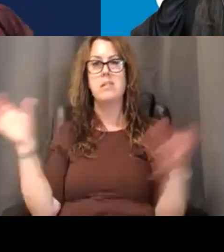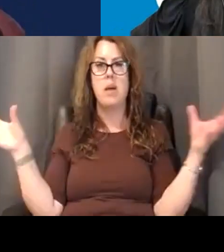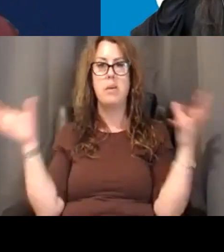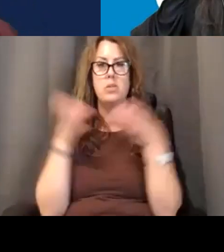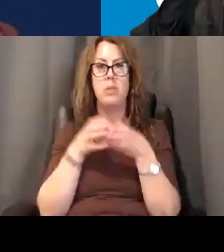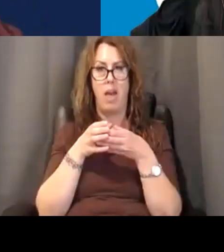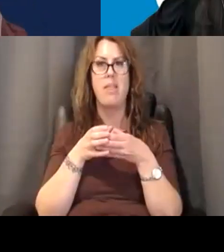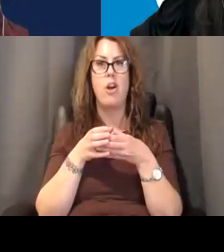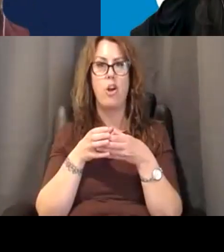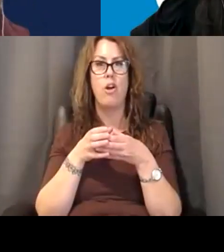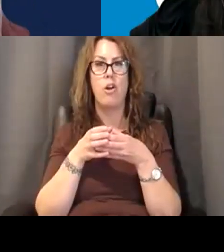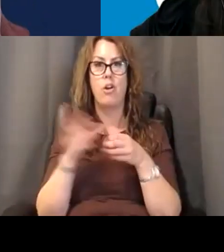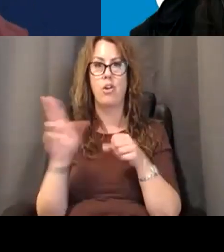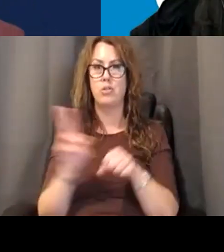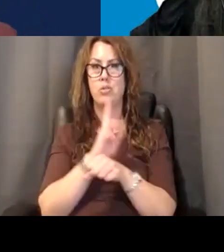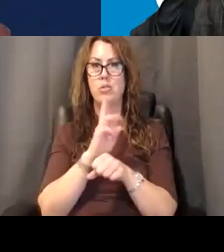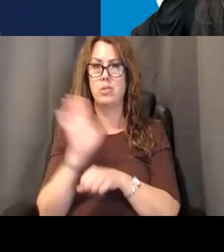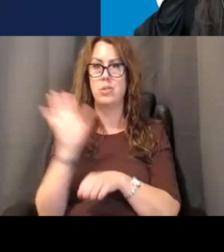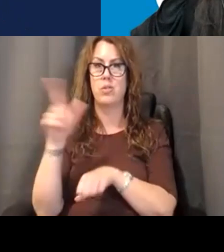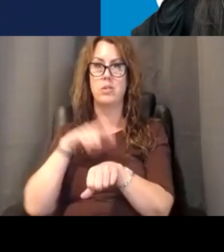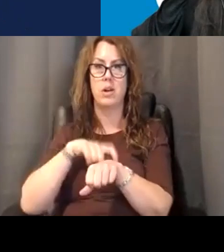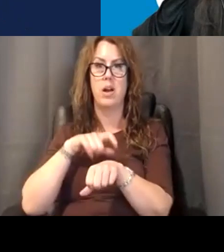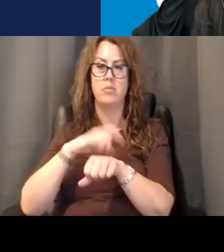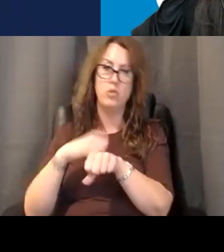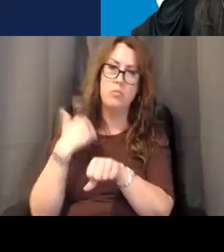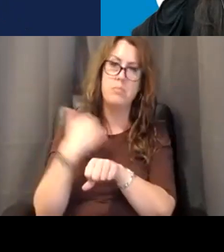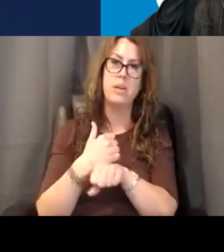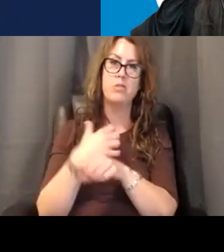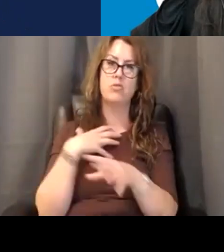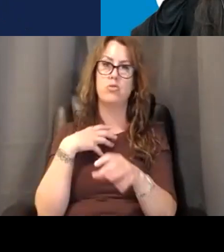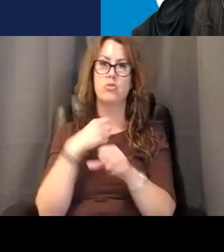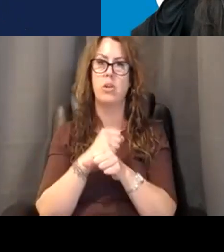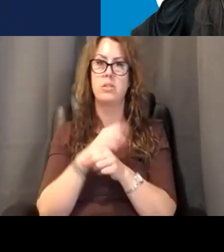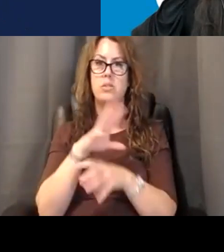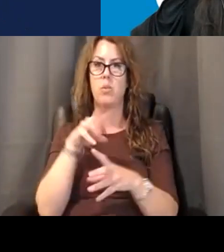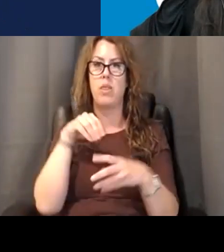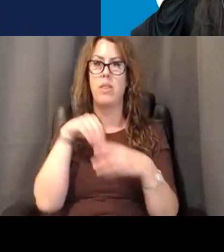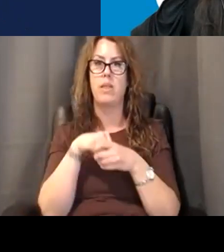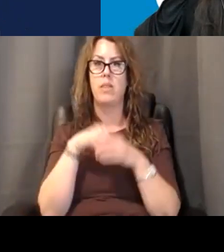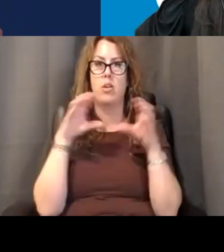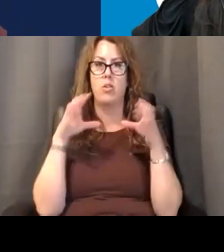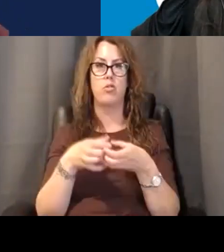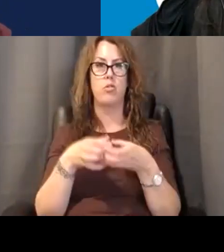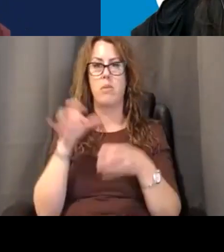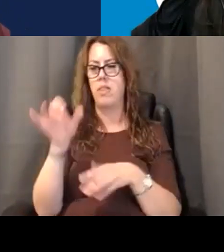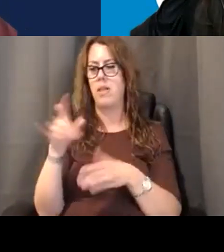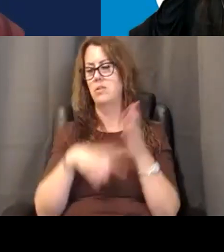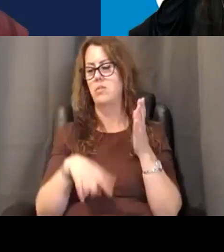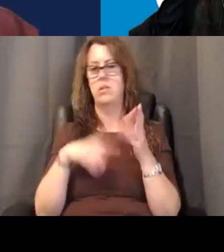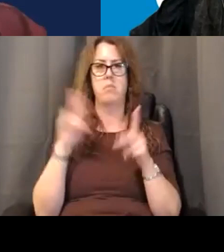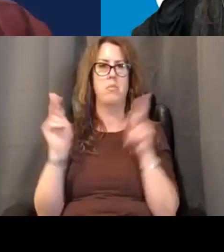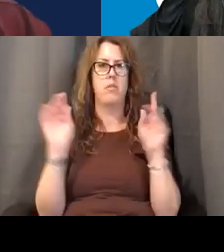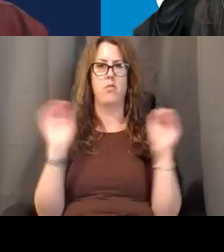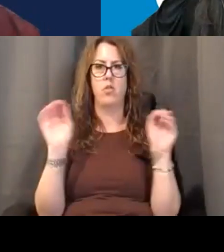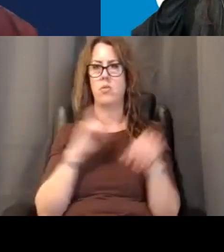actually taking the time to build the trust in the group. And that's the thing that no one ever has time for. And the work won't move